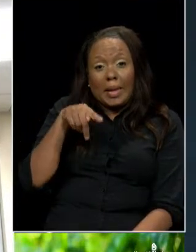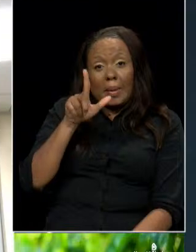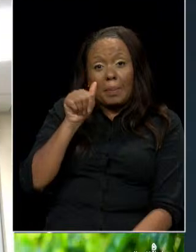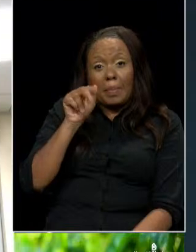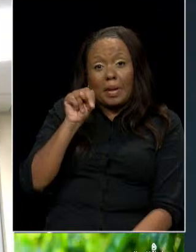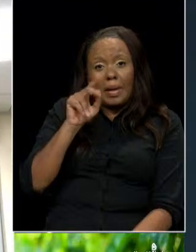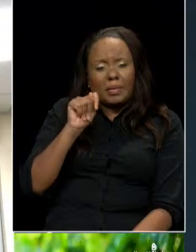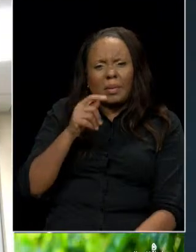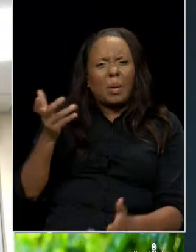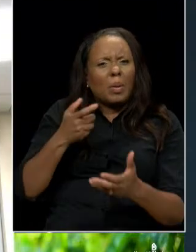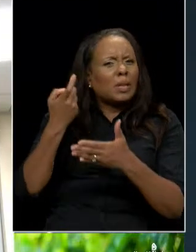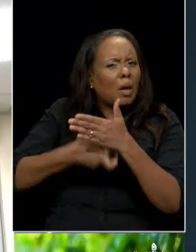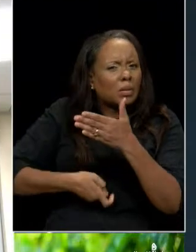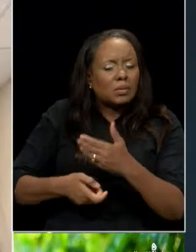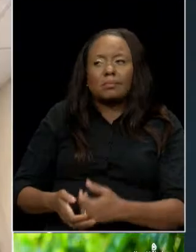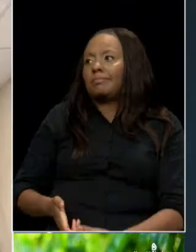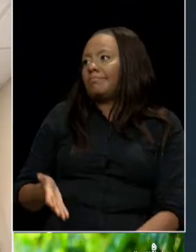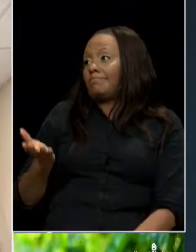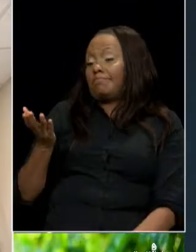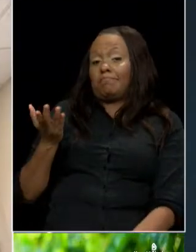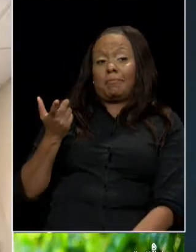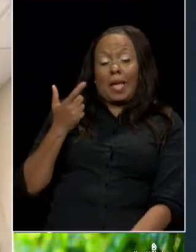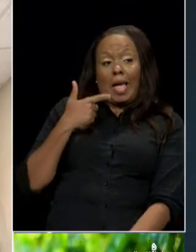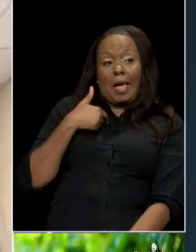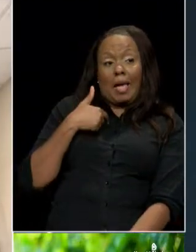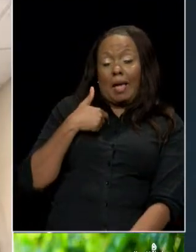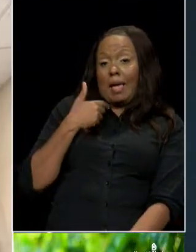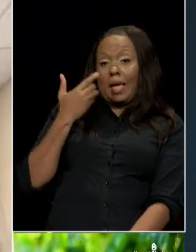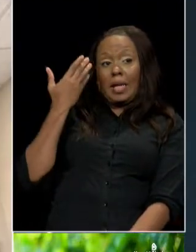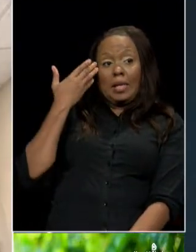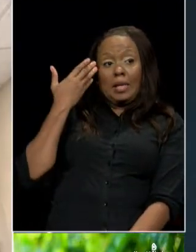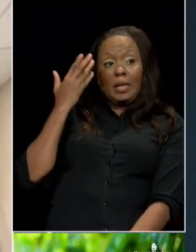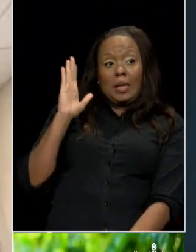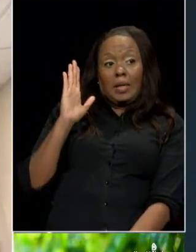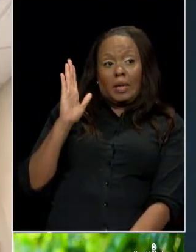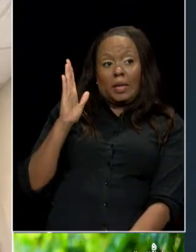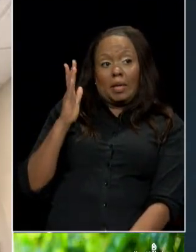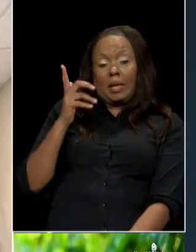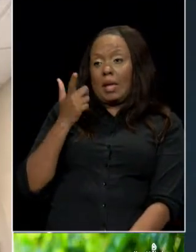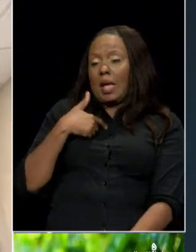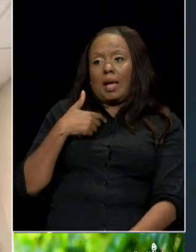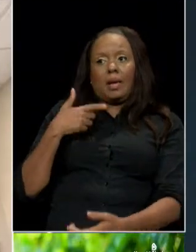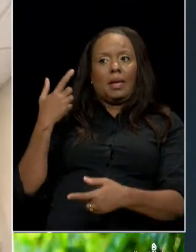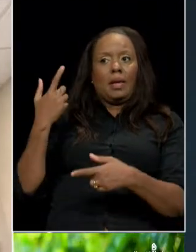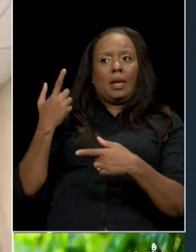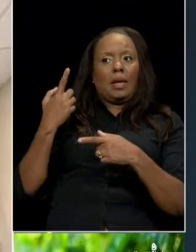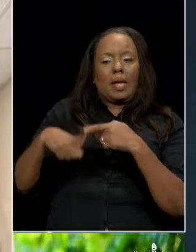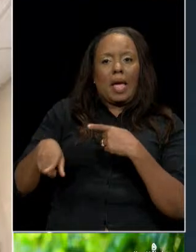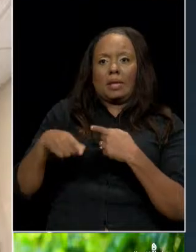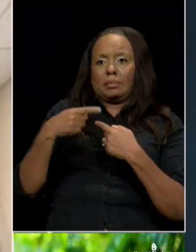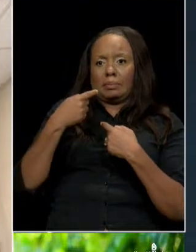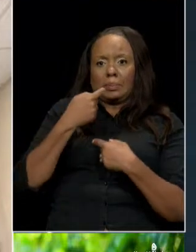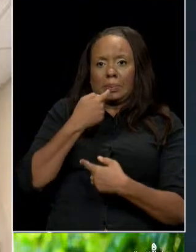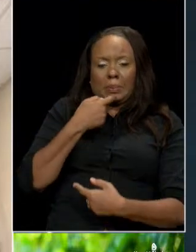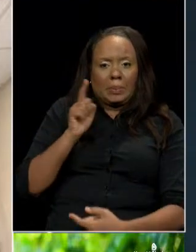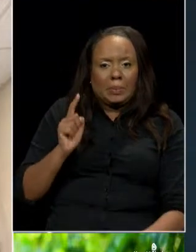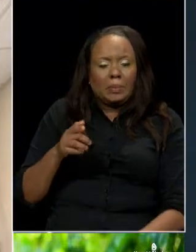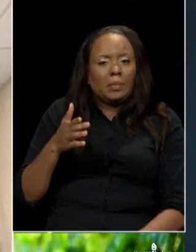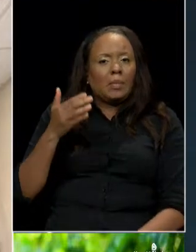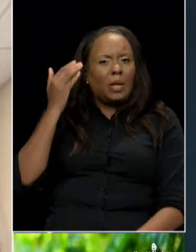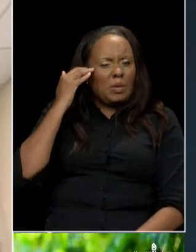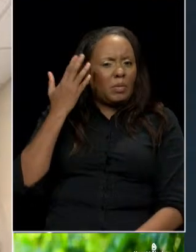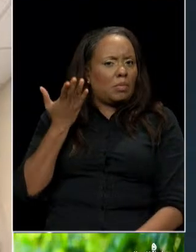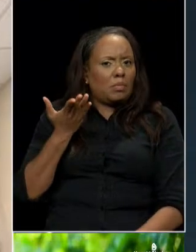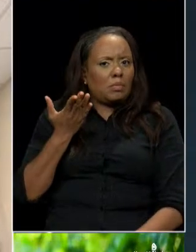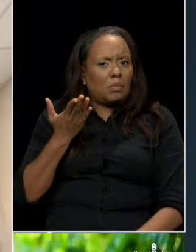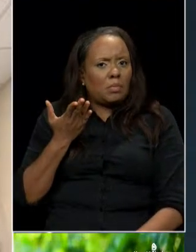Because I don't perform them here, I did wanted to potentially offer that. I do know some of my colleagues do offer the penile implants, so I